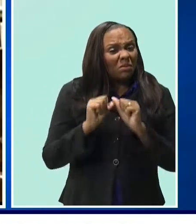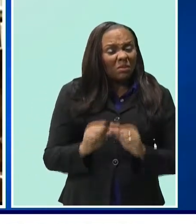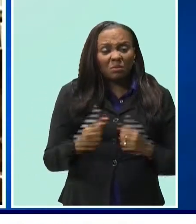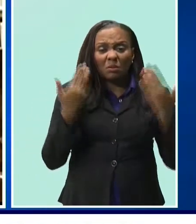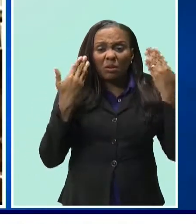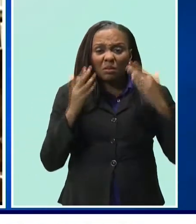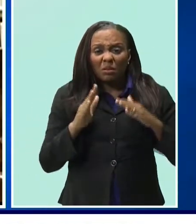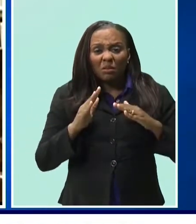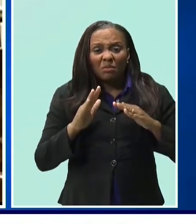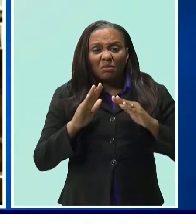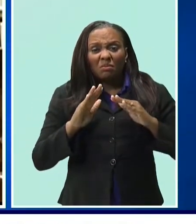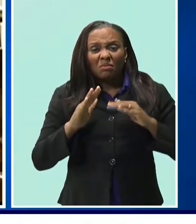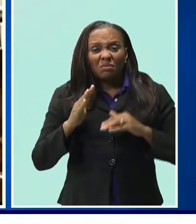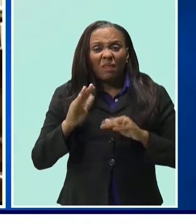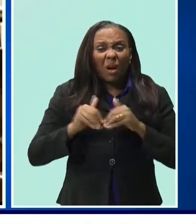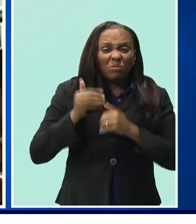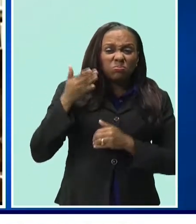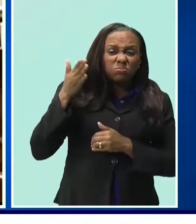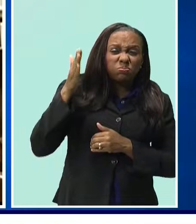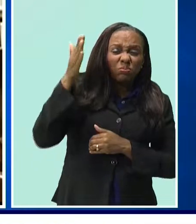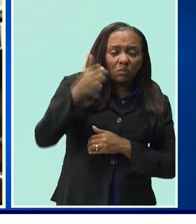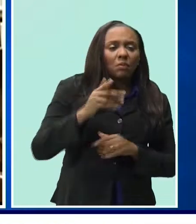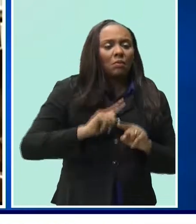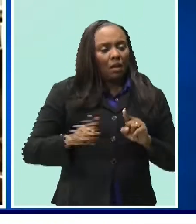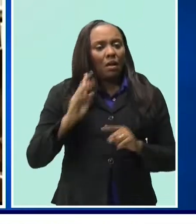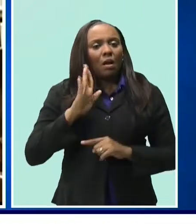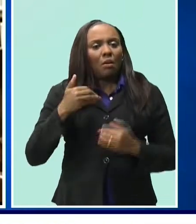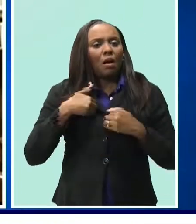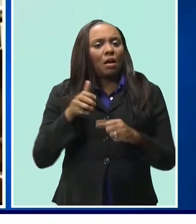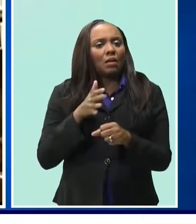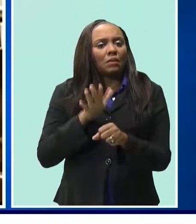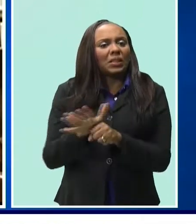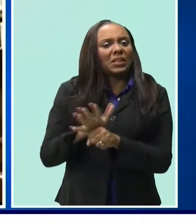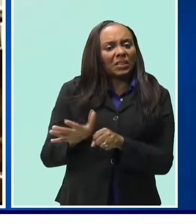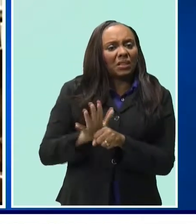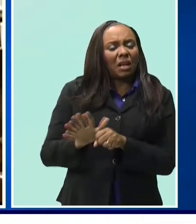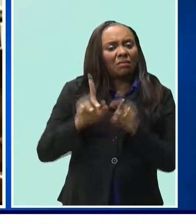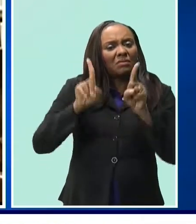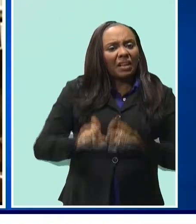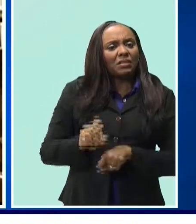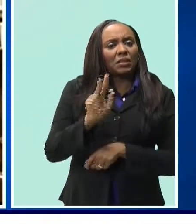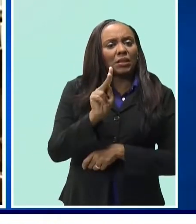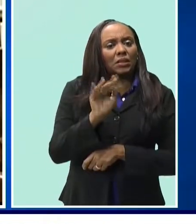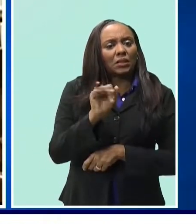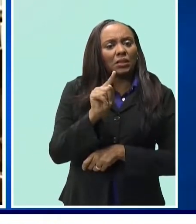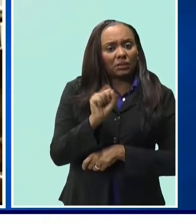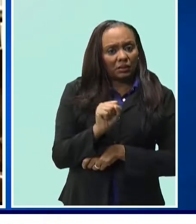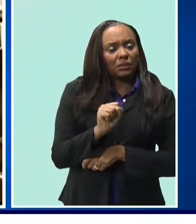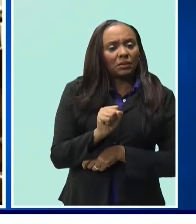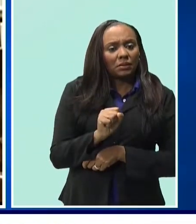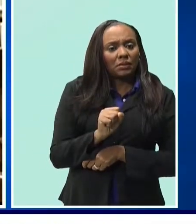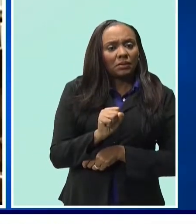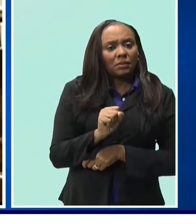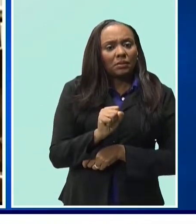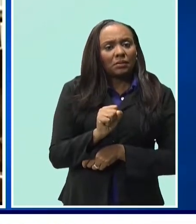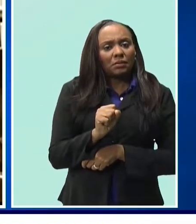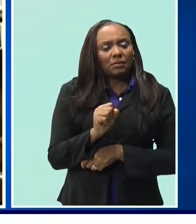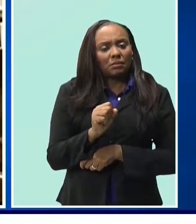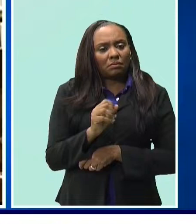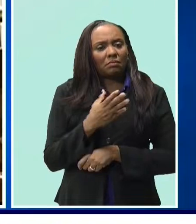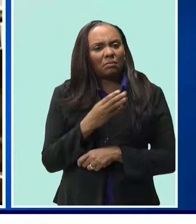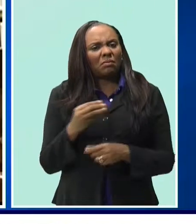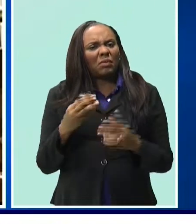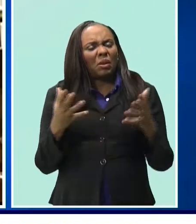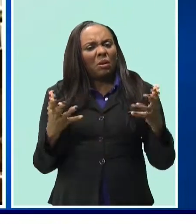be in a position to be able to do the level of testing that will give us the comfort for some level of economic and